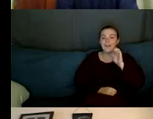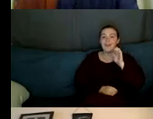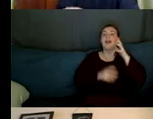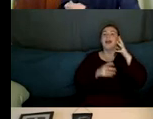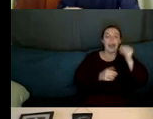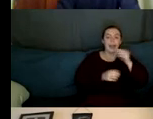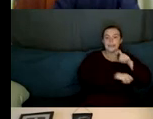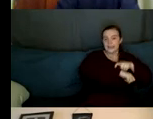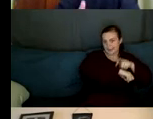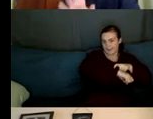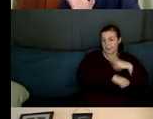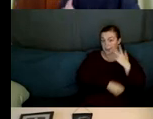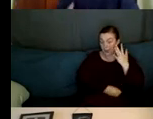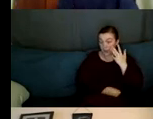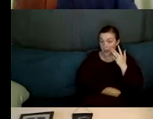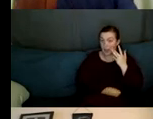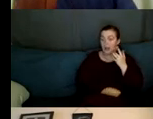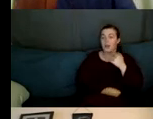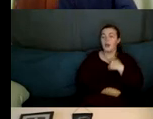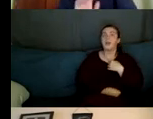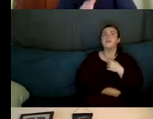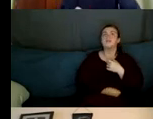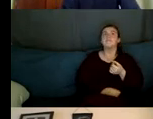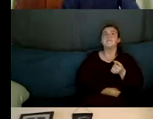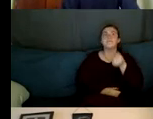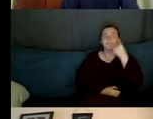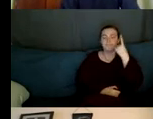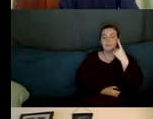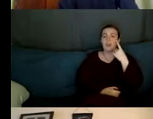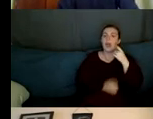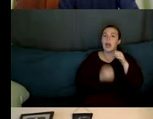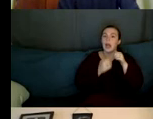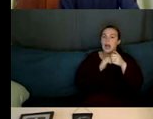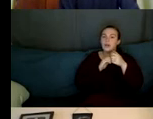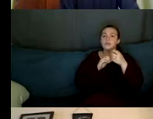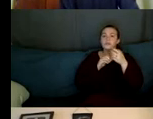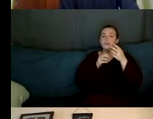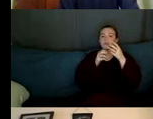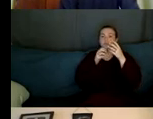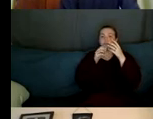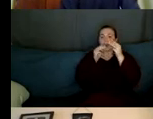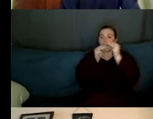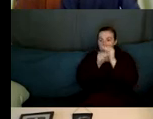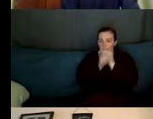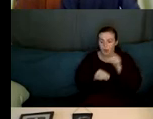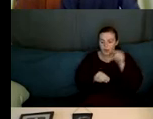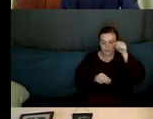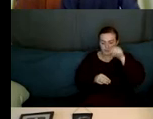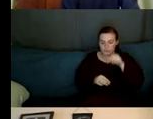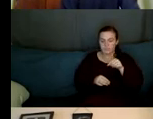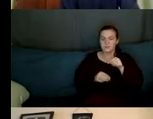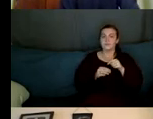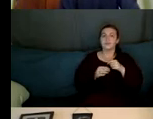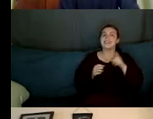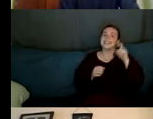because I figured out finally how to make Excel calculate. We have to have the time and date in order